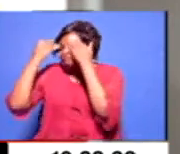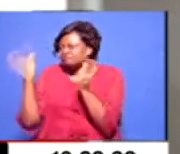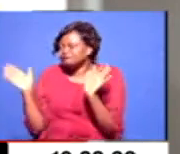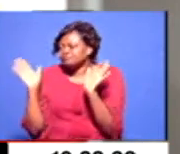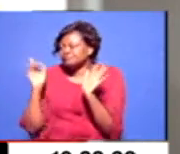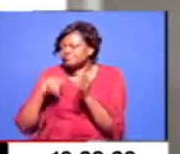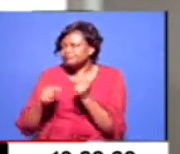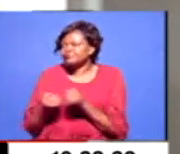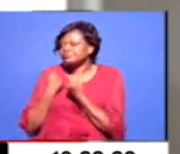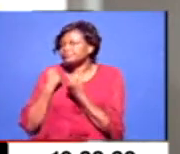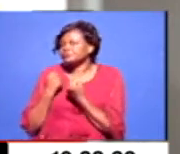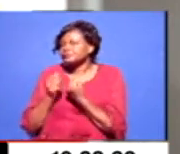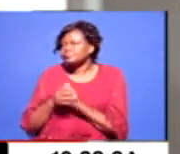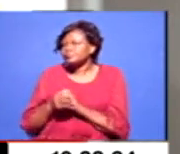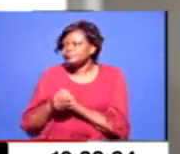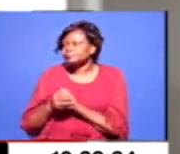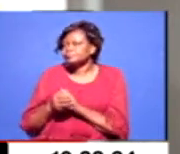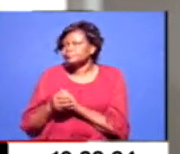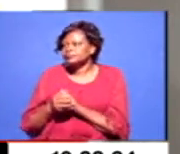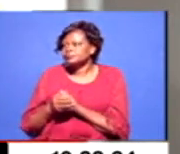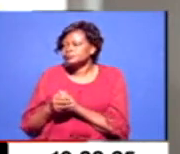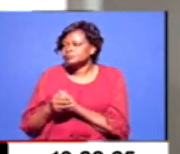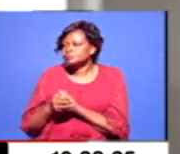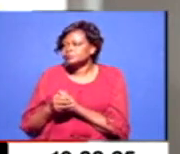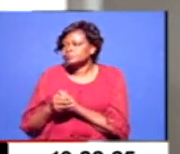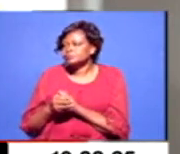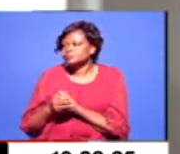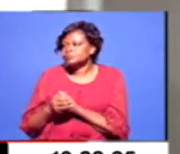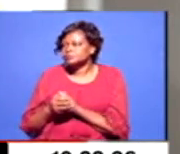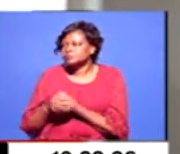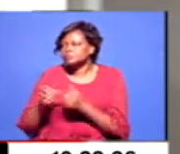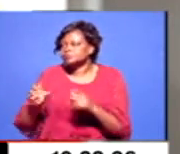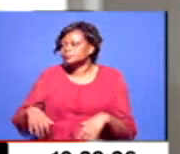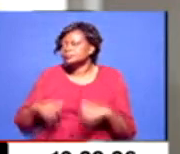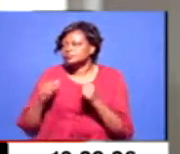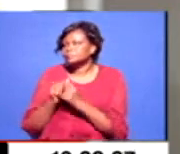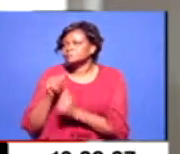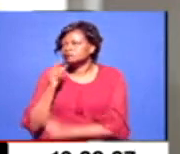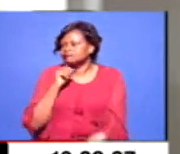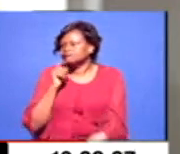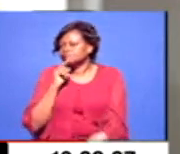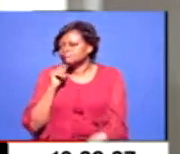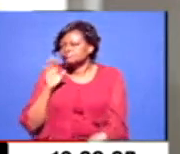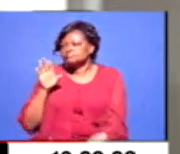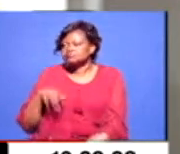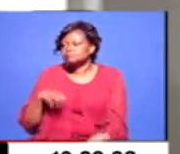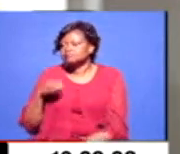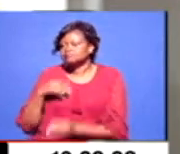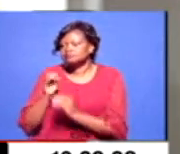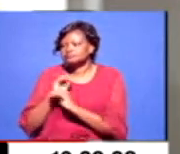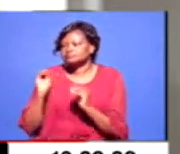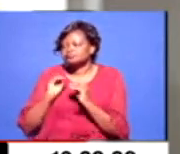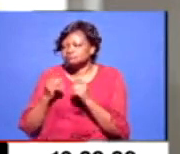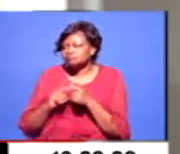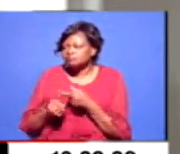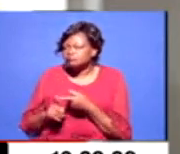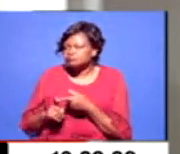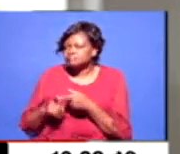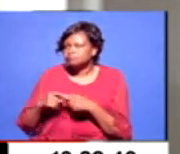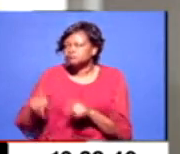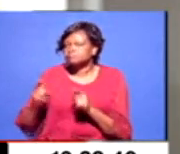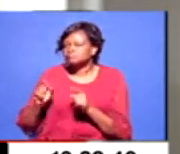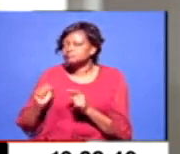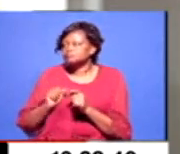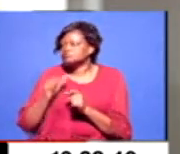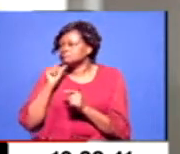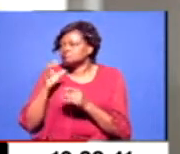happening. They live with the father. He's a single parent. So this girl is not comfortable to talk